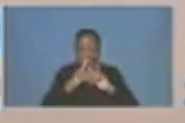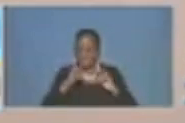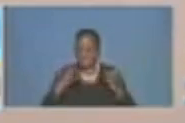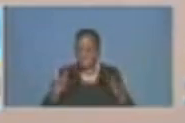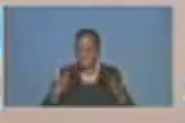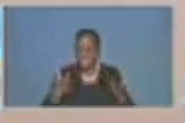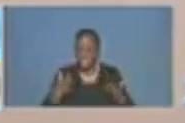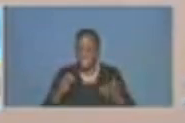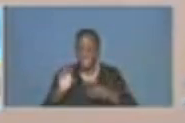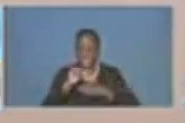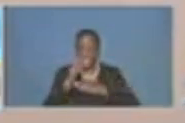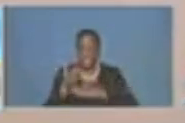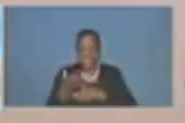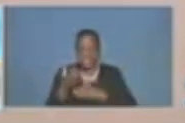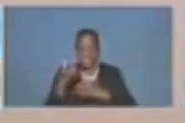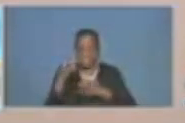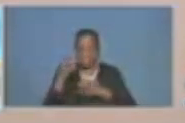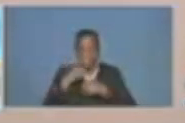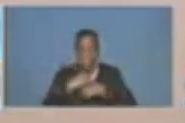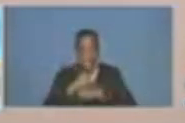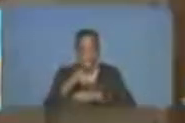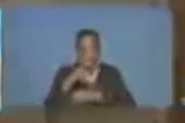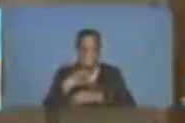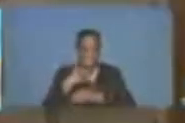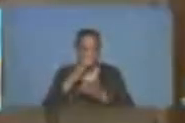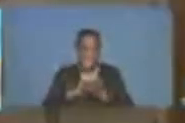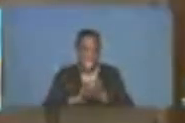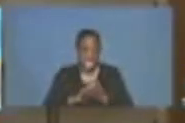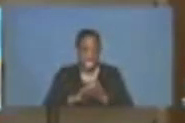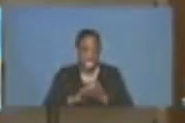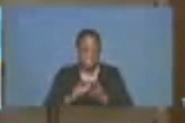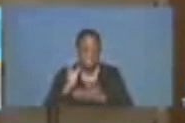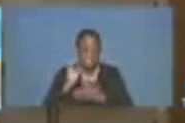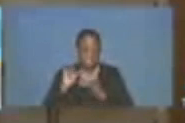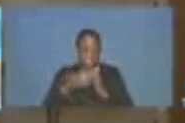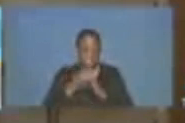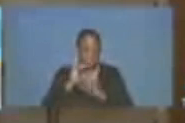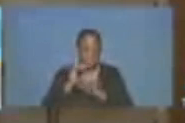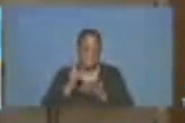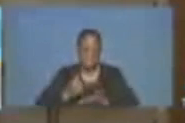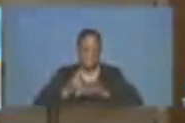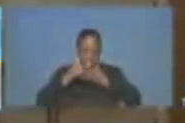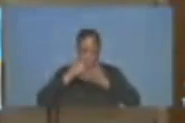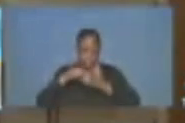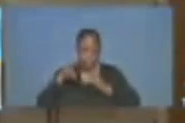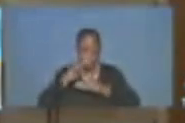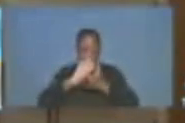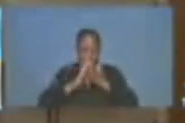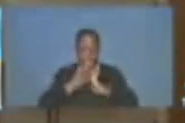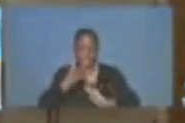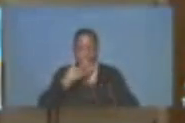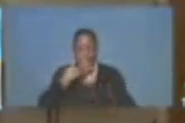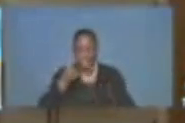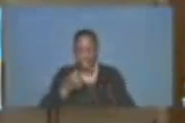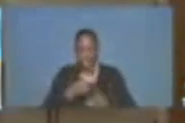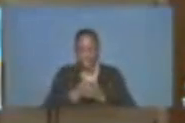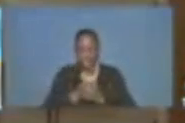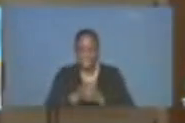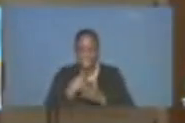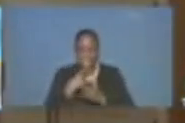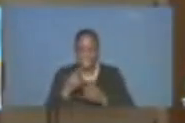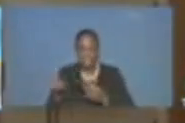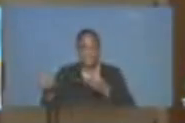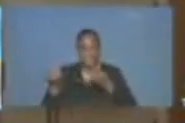can cause any disparities in your life, as long as we can help you. And while this may make the perfect Valentine's Day gift, officials hope that you just